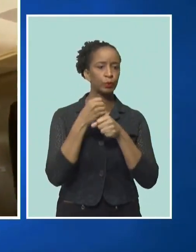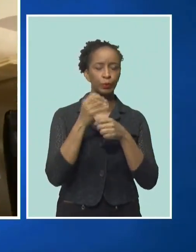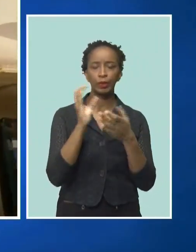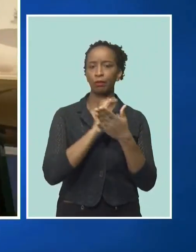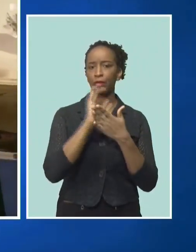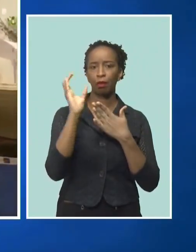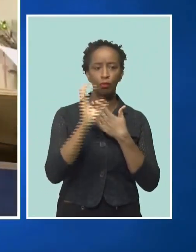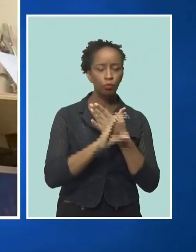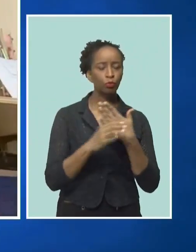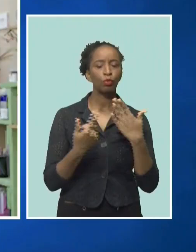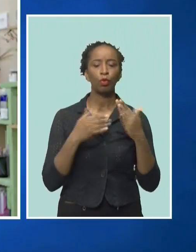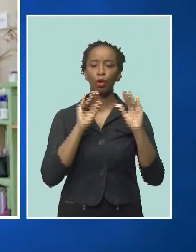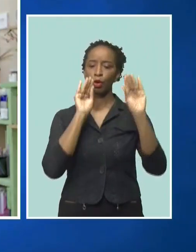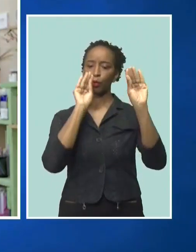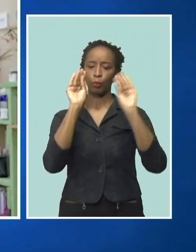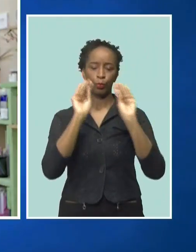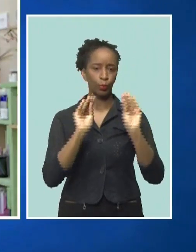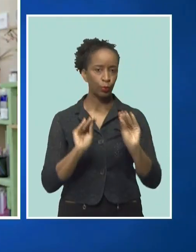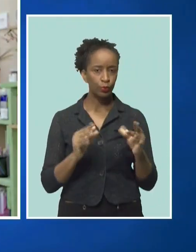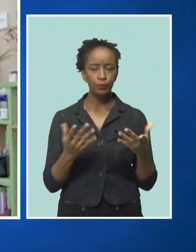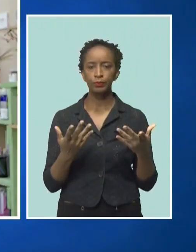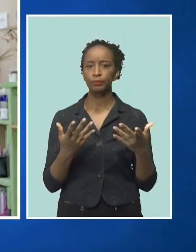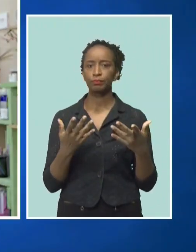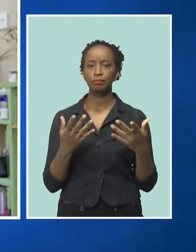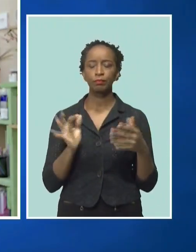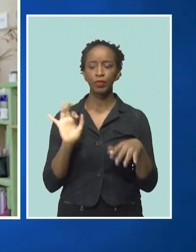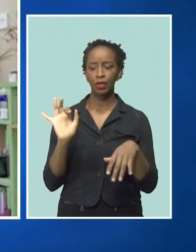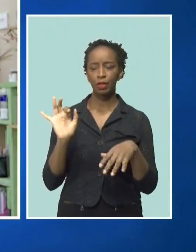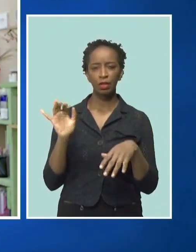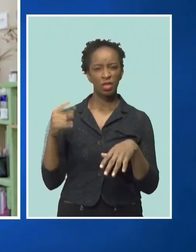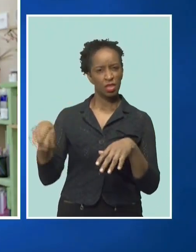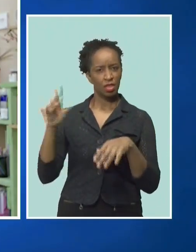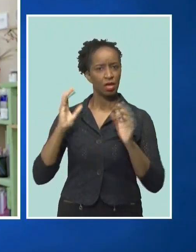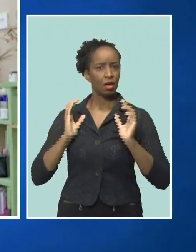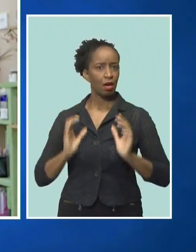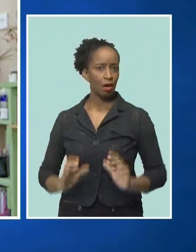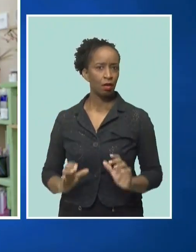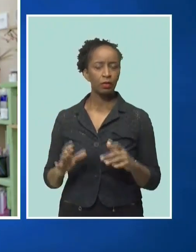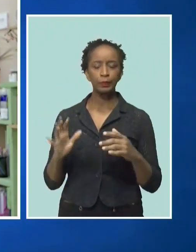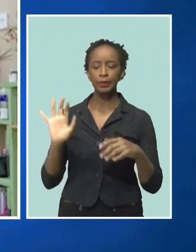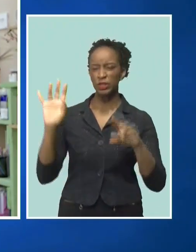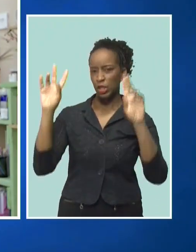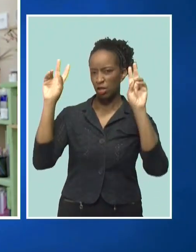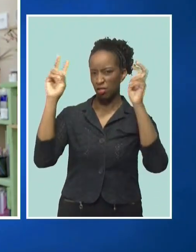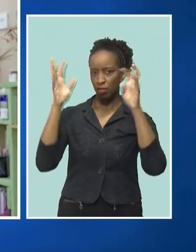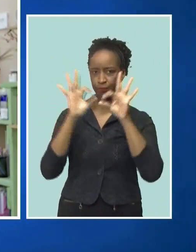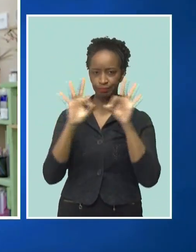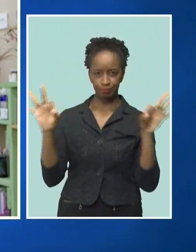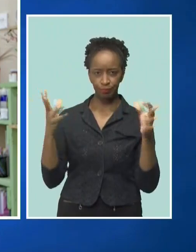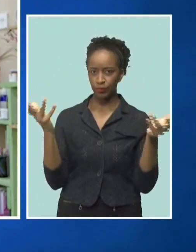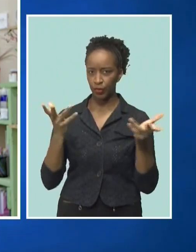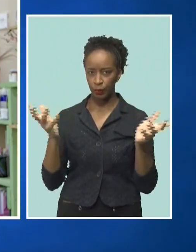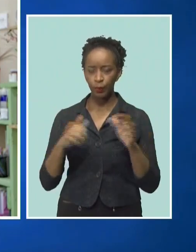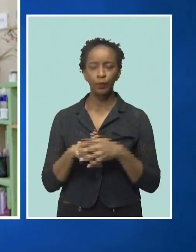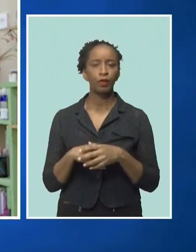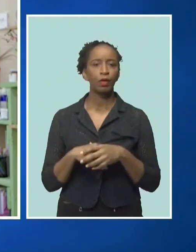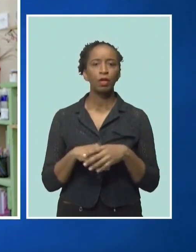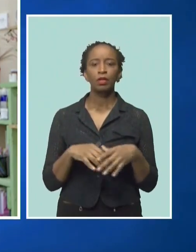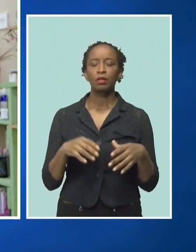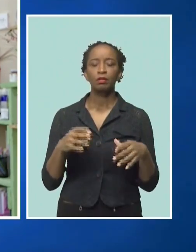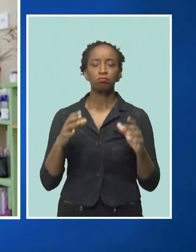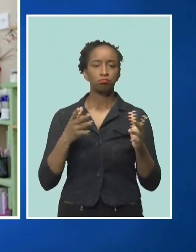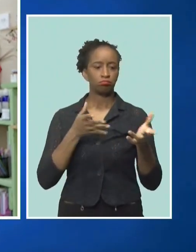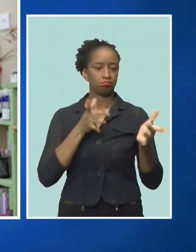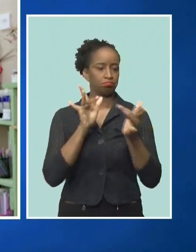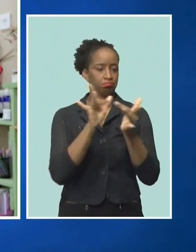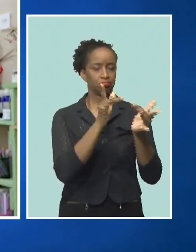posting, captioning for clients, we do customer response management, a full service marketing agency, as you